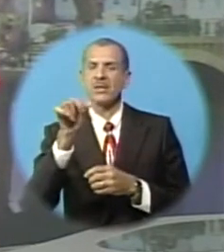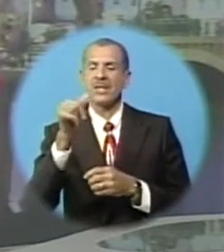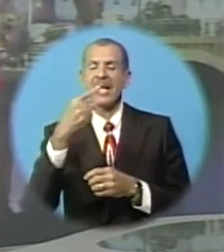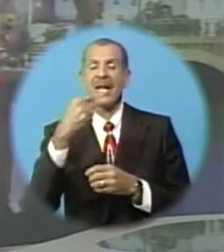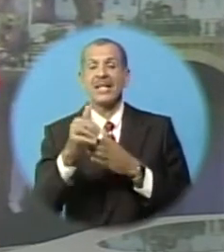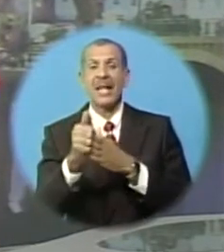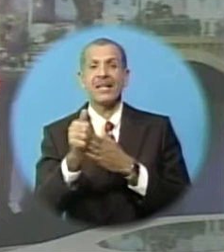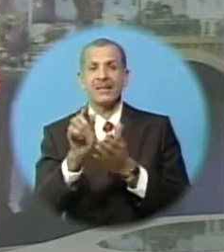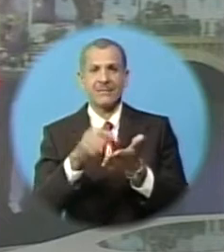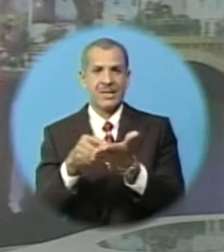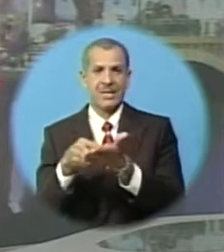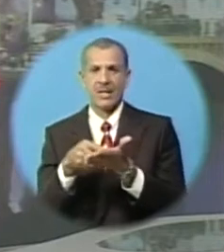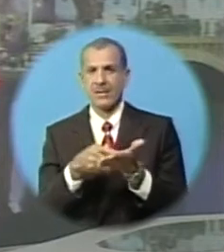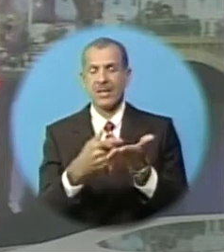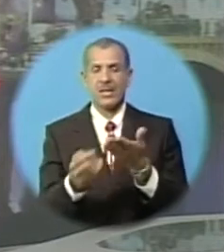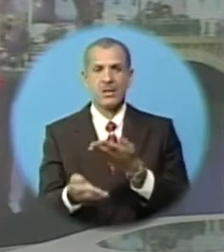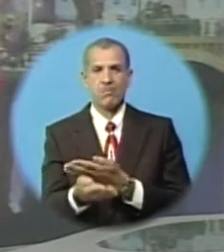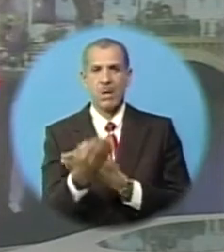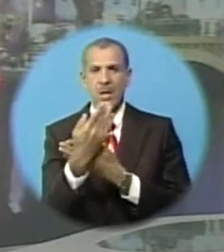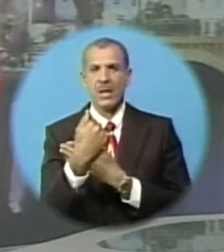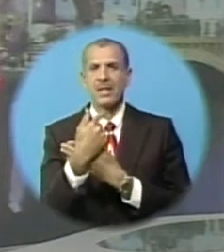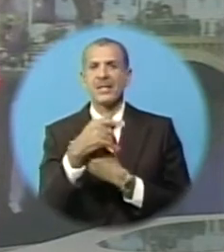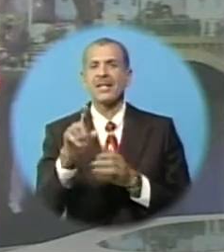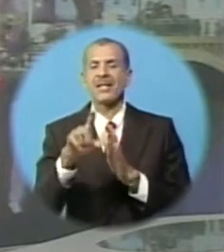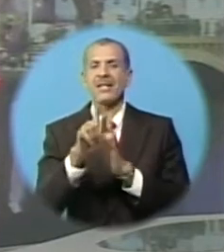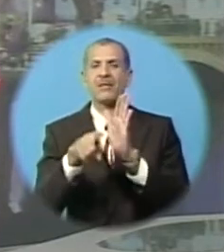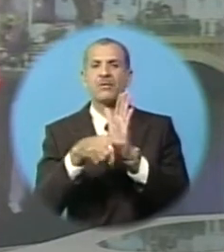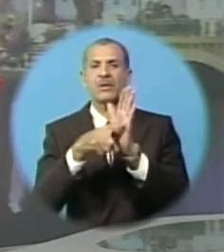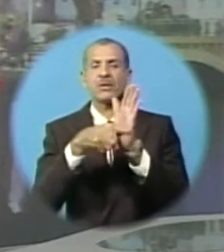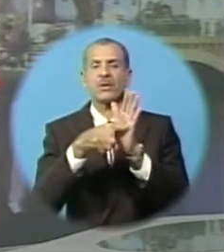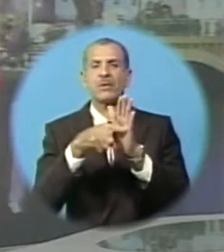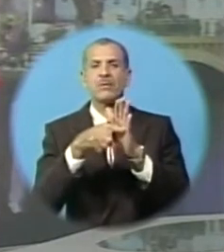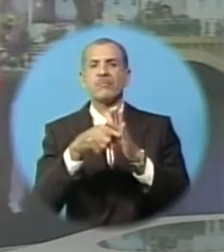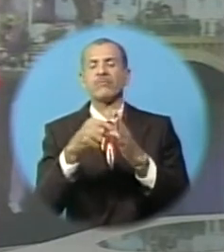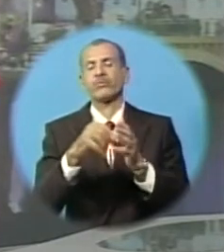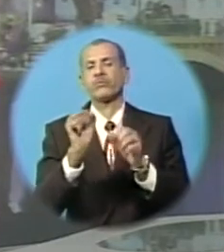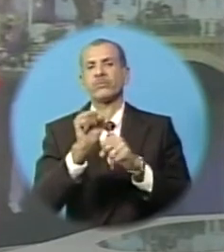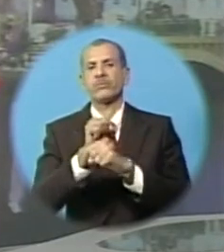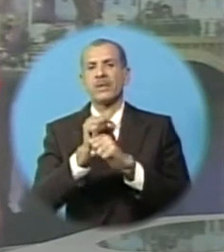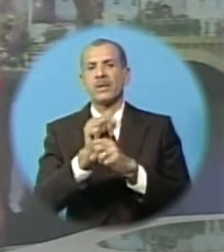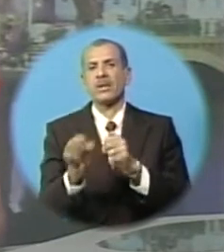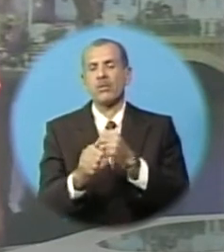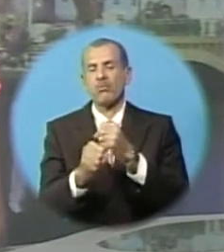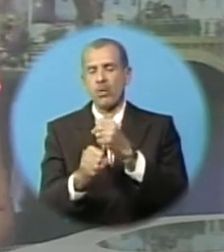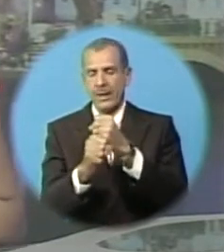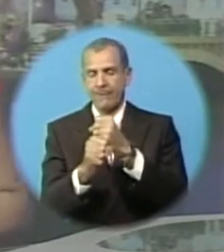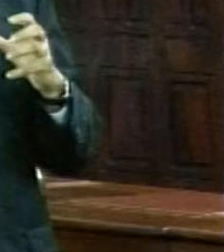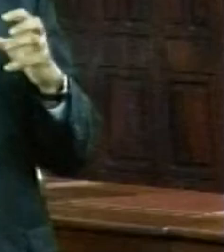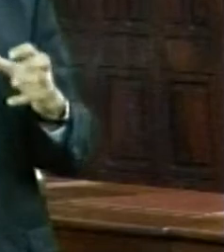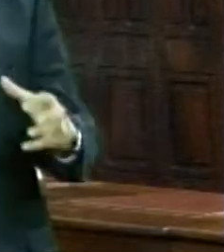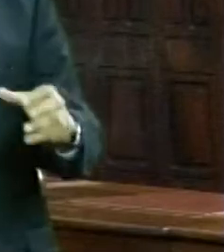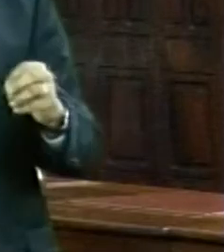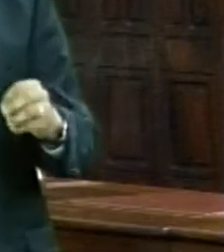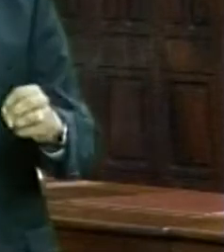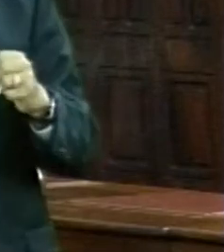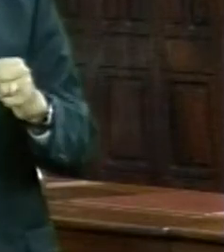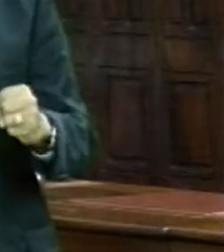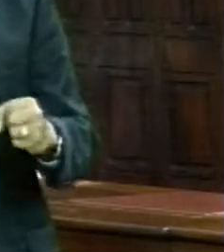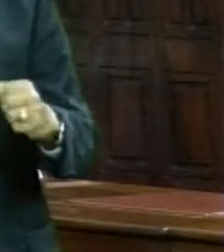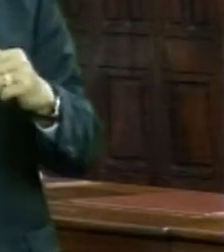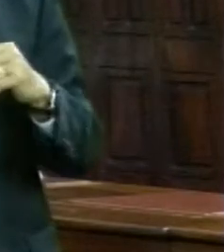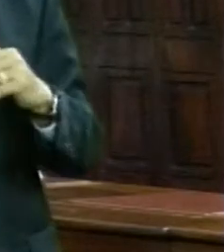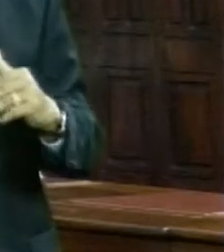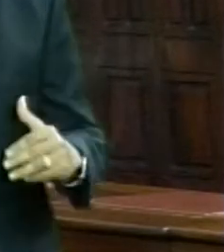debate in the House of Assembly this morning to put the legislative framework in place to support it. We said, look, we give